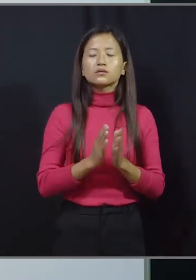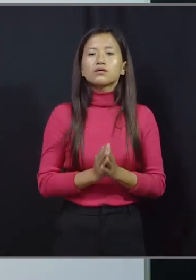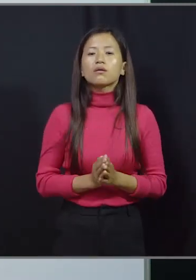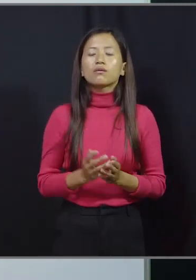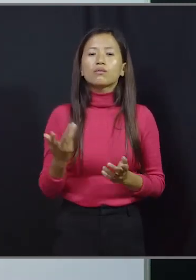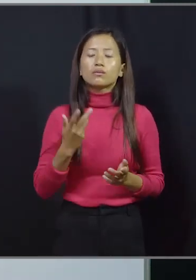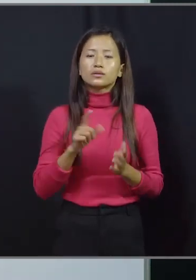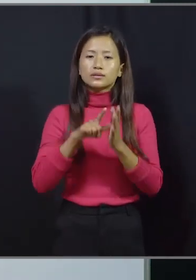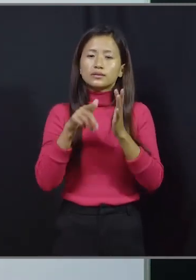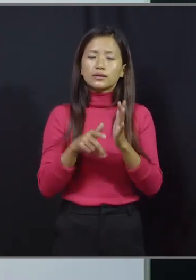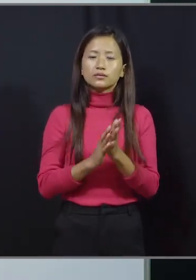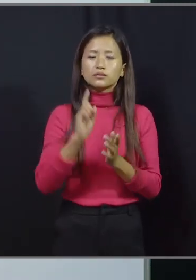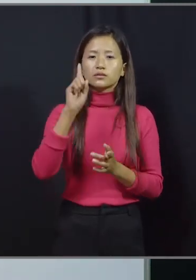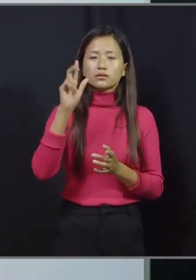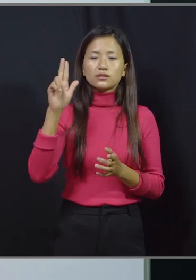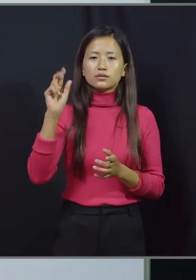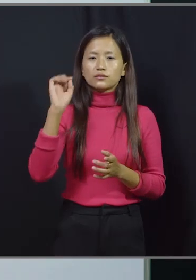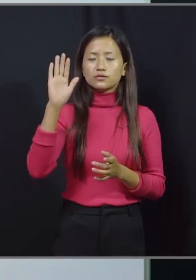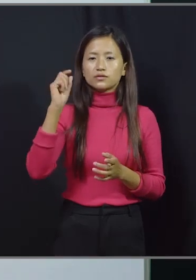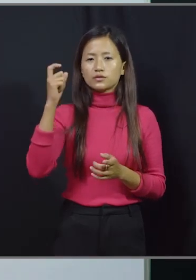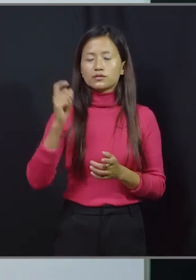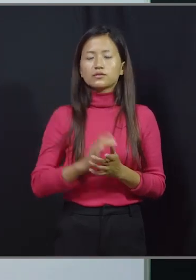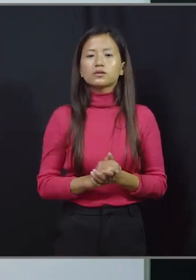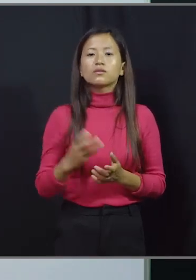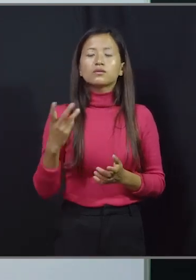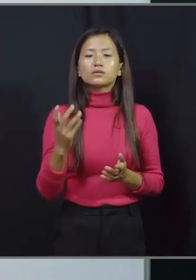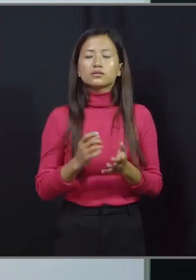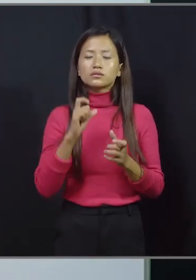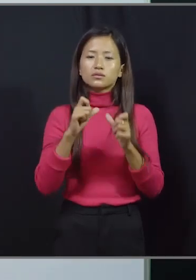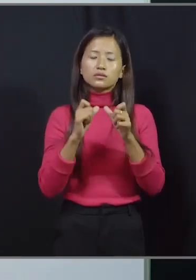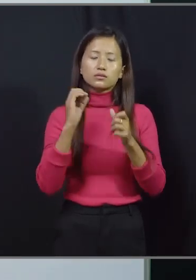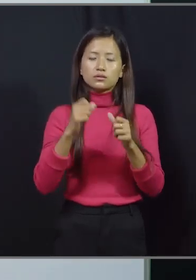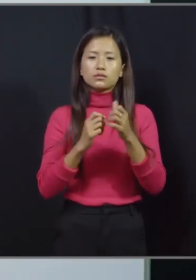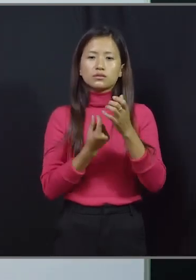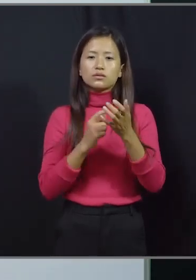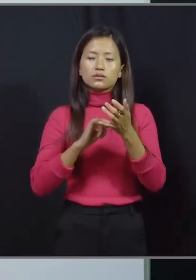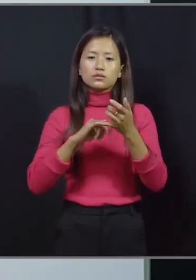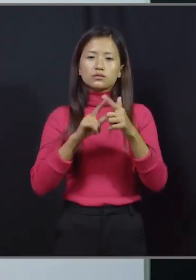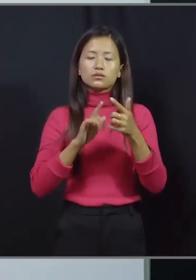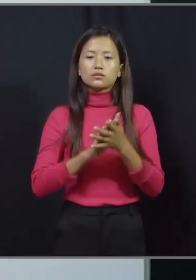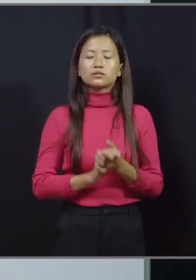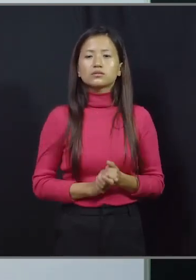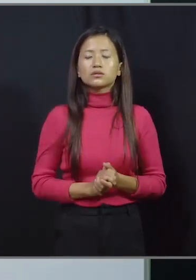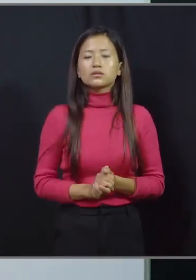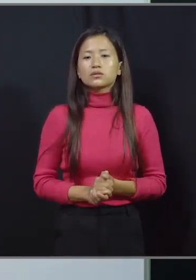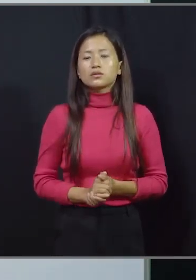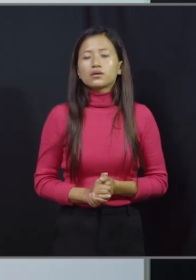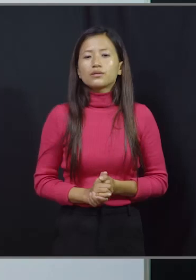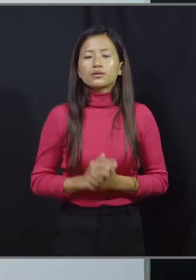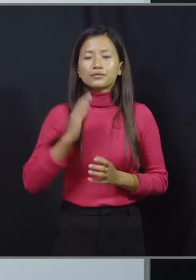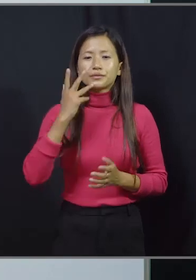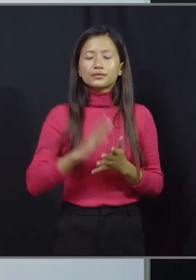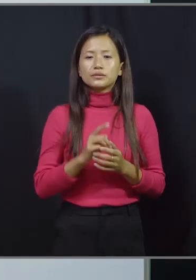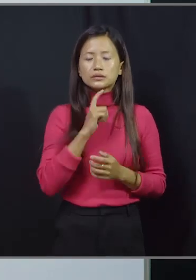led to the revolt of 1857, or what are the causes that led to the revolt of 1857. And when we